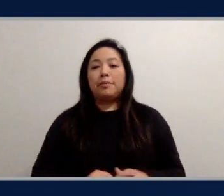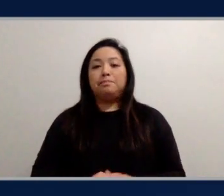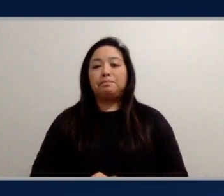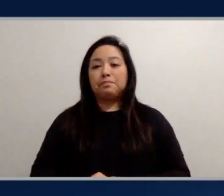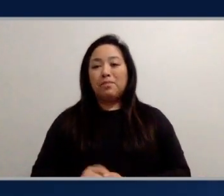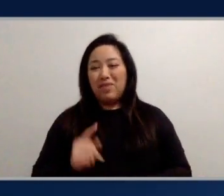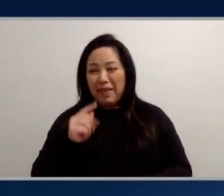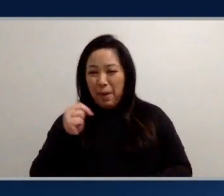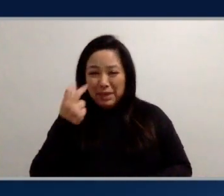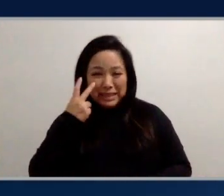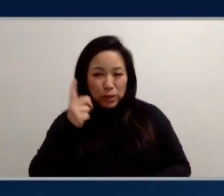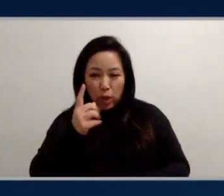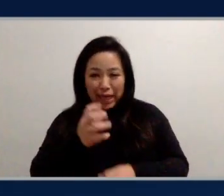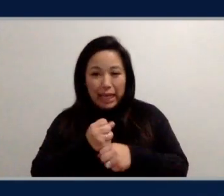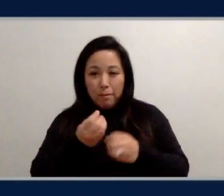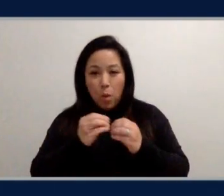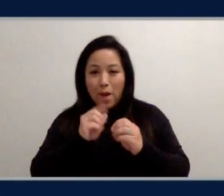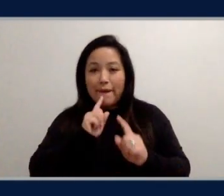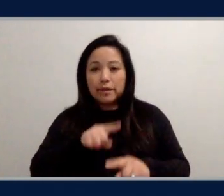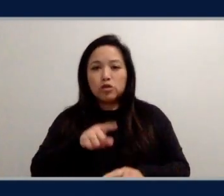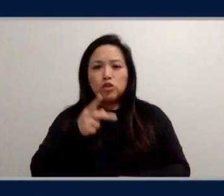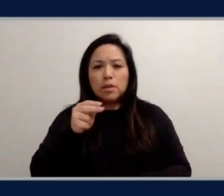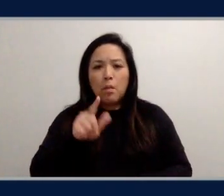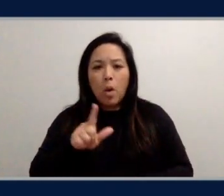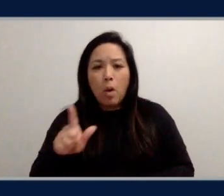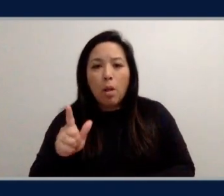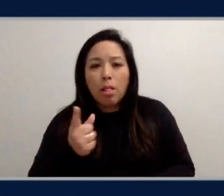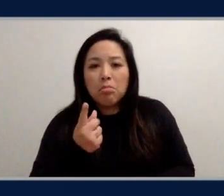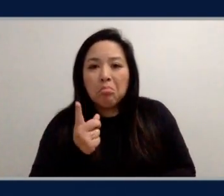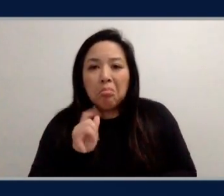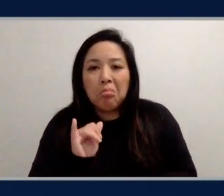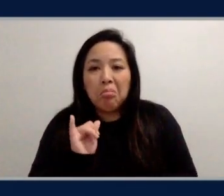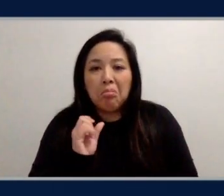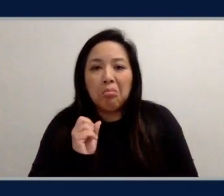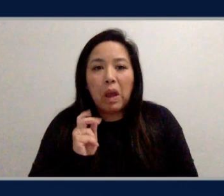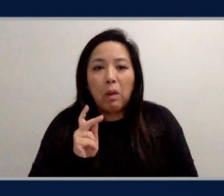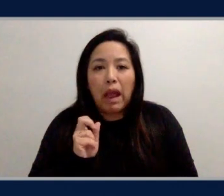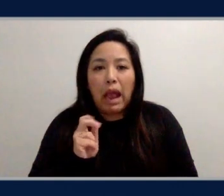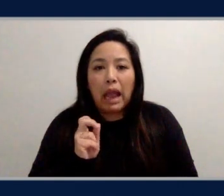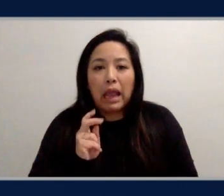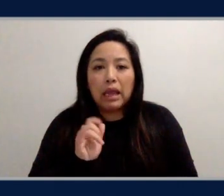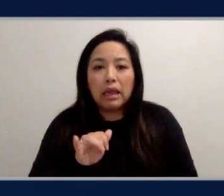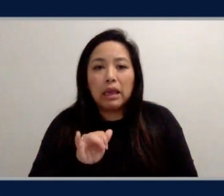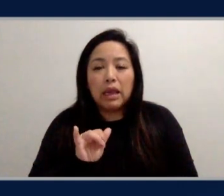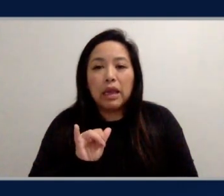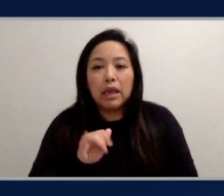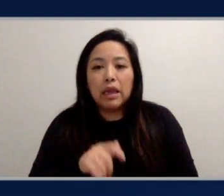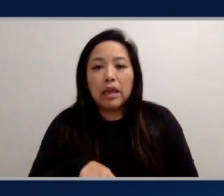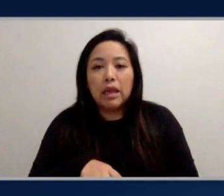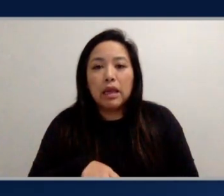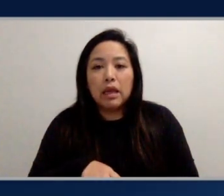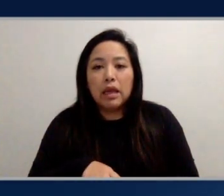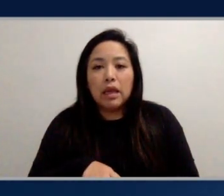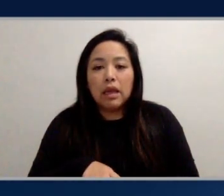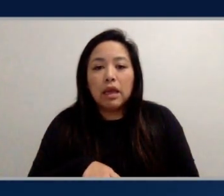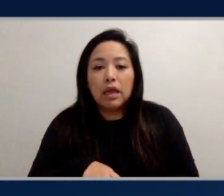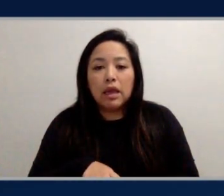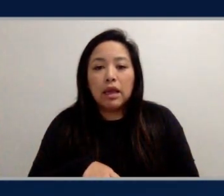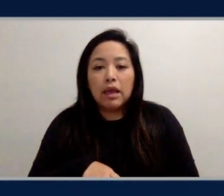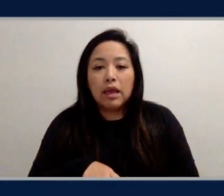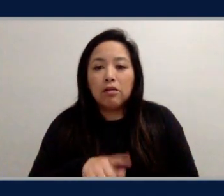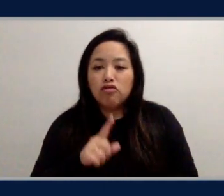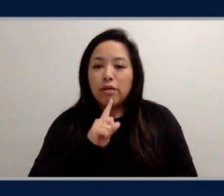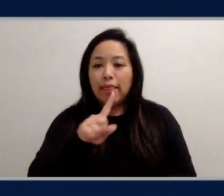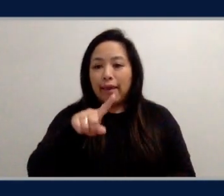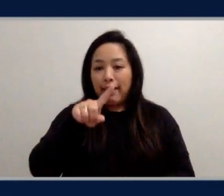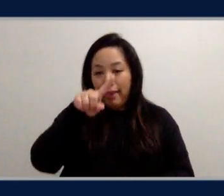we doing on that poll? All right. There we go. Okay. It's even. Ooh, you stumped him, Shakar. Okay. Love it. All right. Pretty easy. Shall